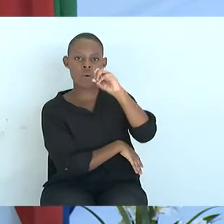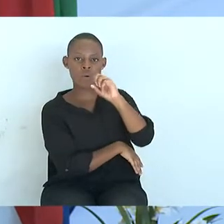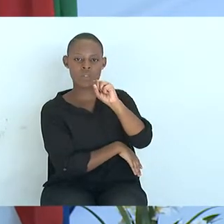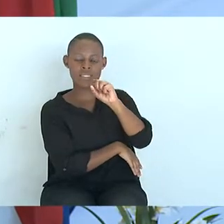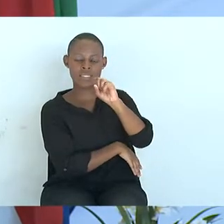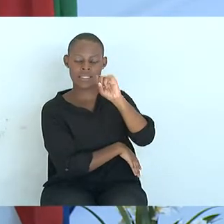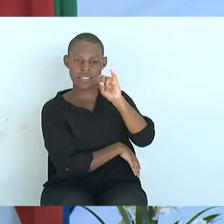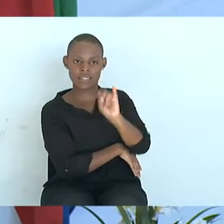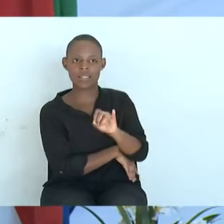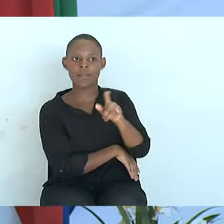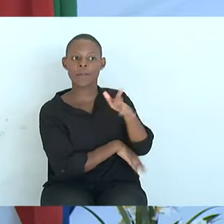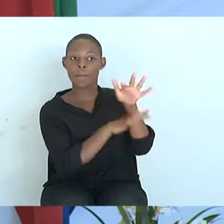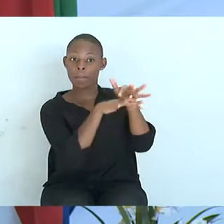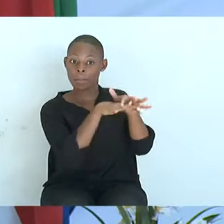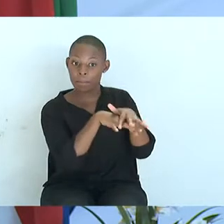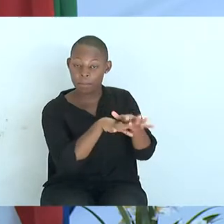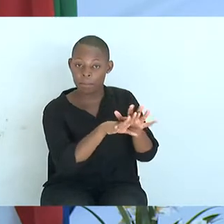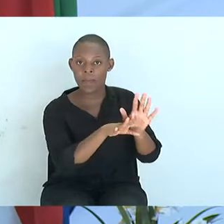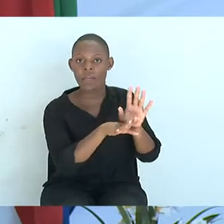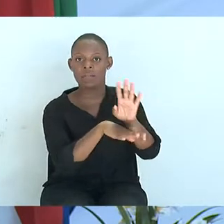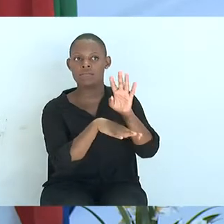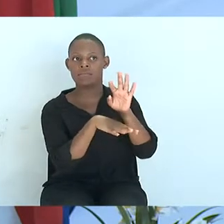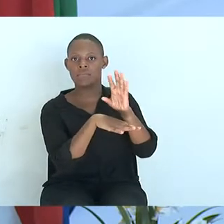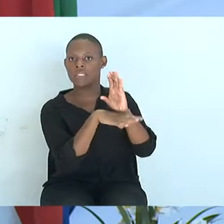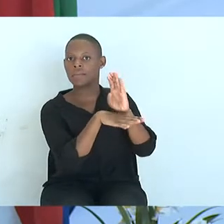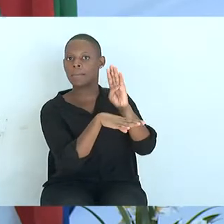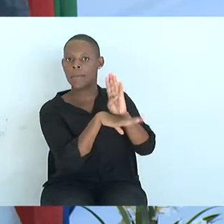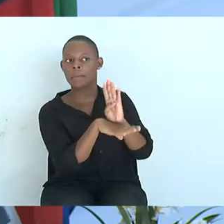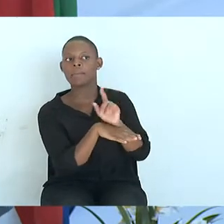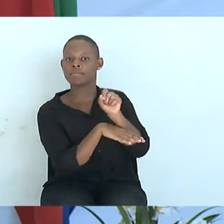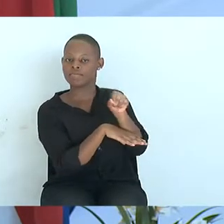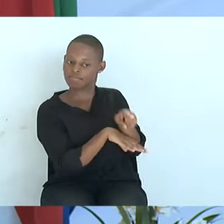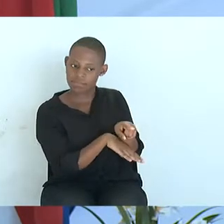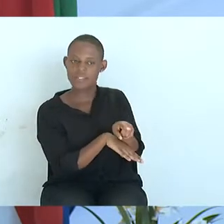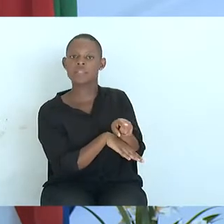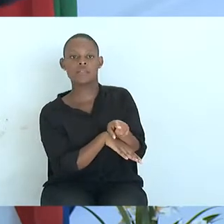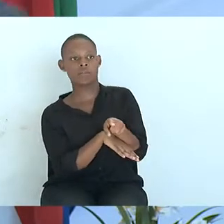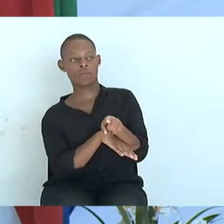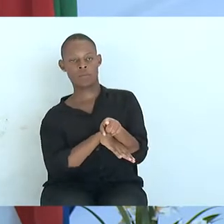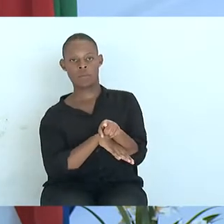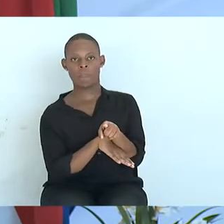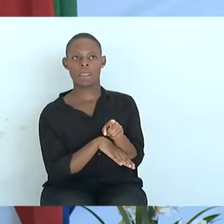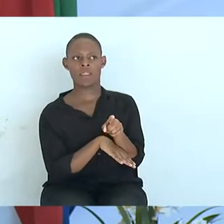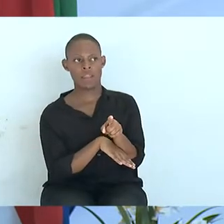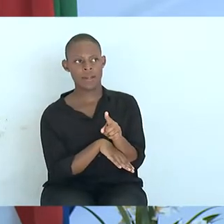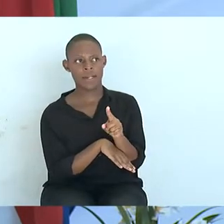meaning from the east of the Eastern Cape, from Gqeberha up to